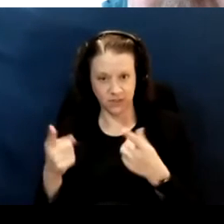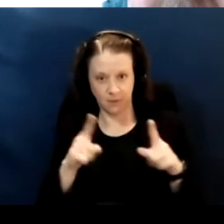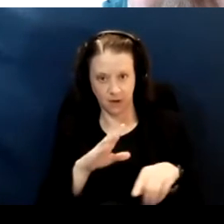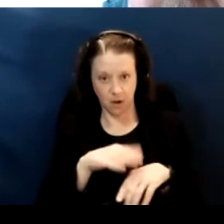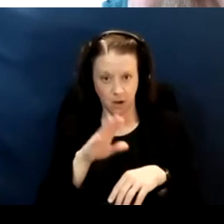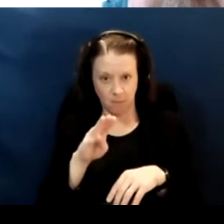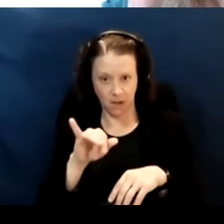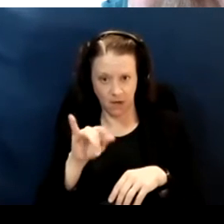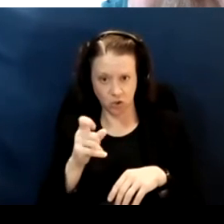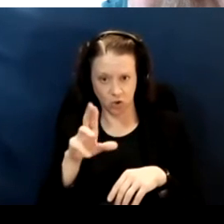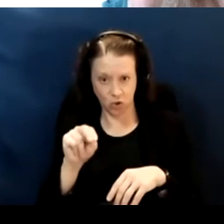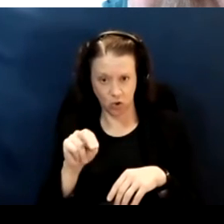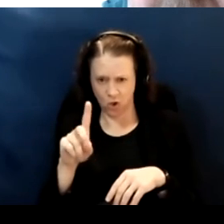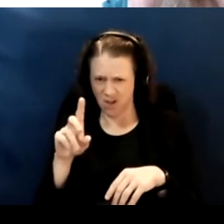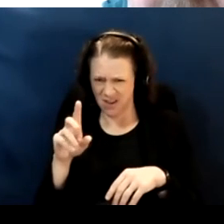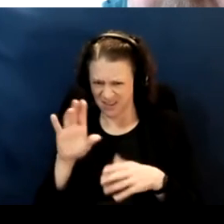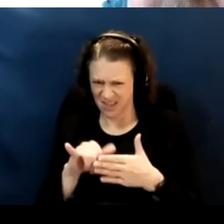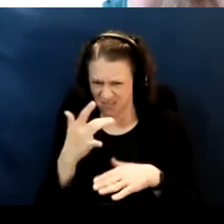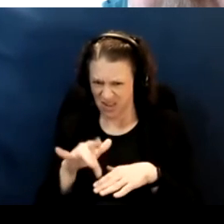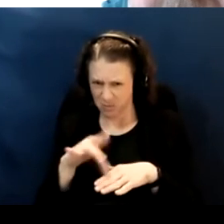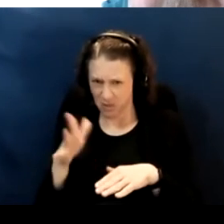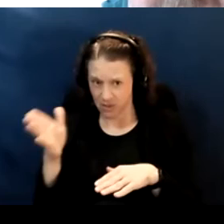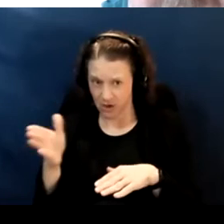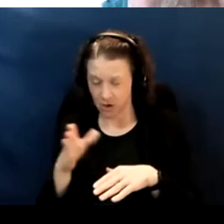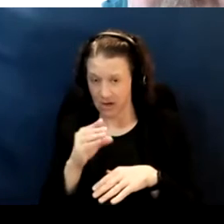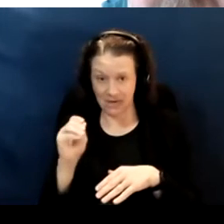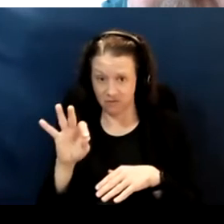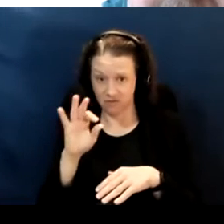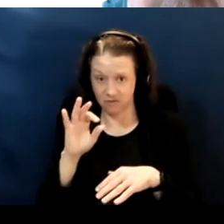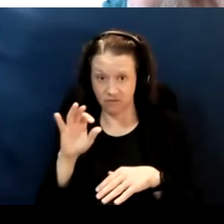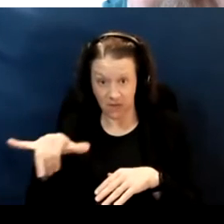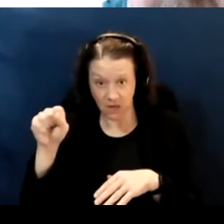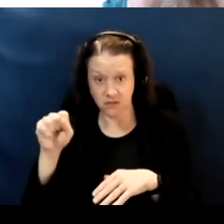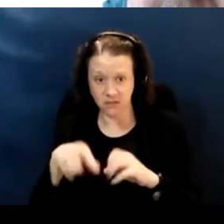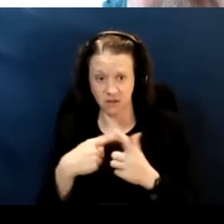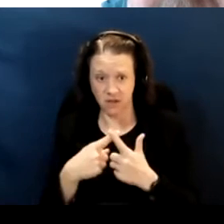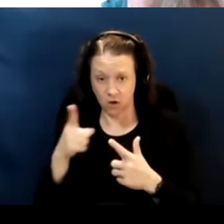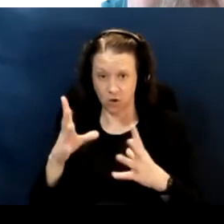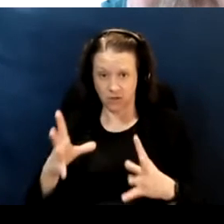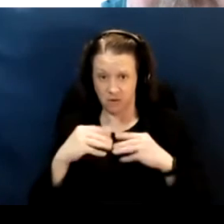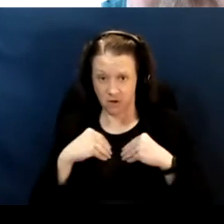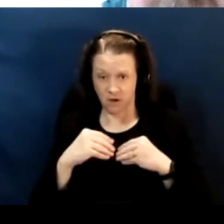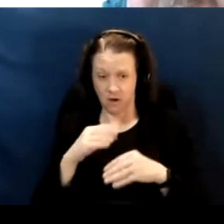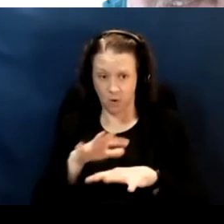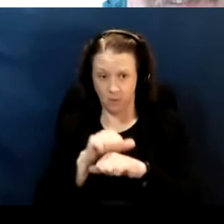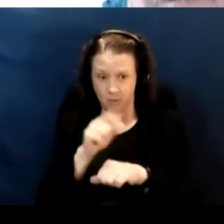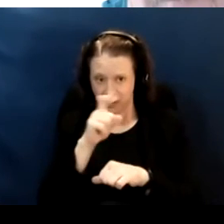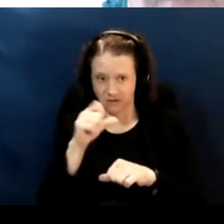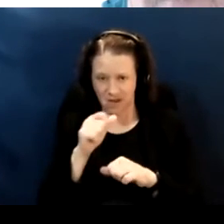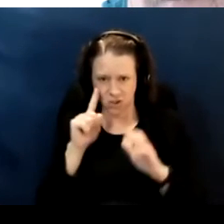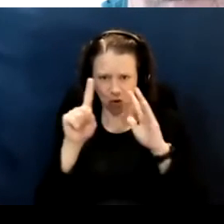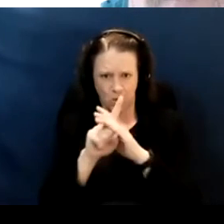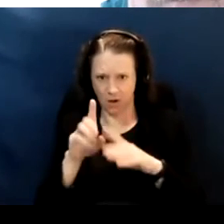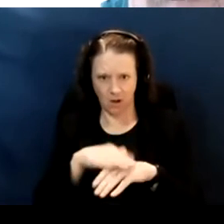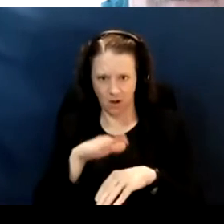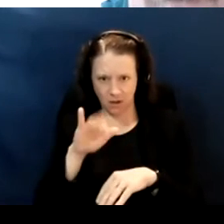Do you guys have, is it available over there? And if it's not, if it is, are you guys accepting appointments? Because it's not, I'm not able to